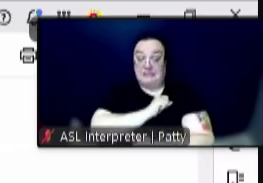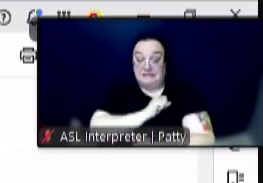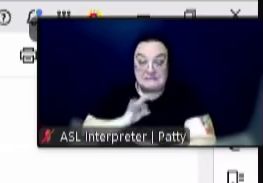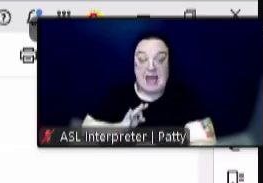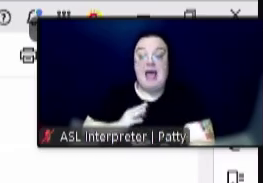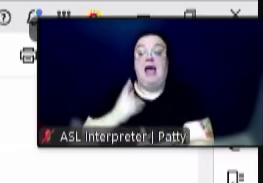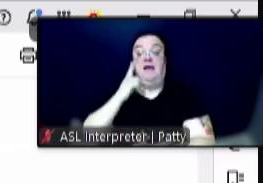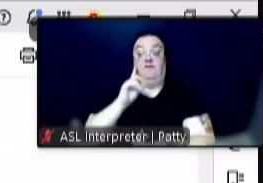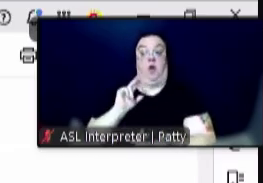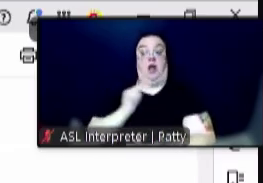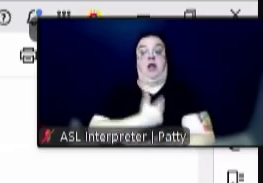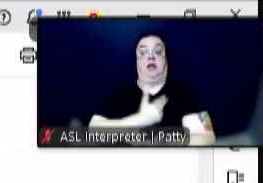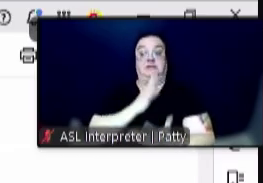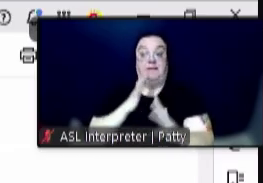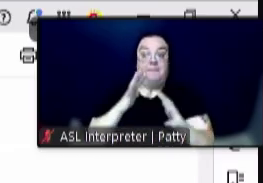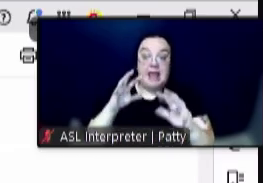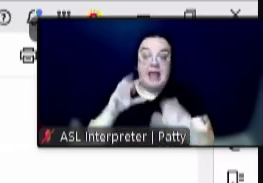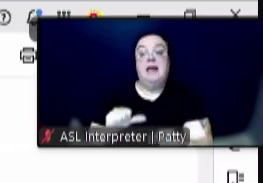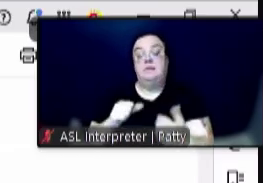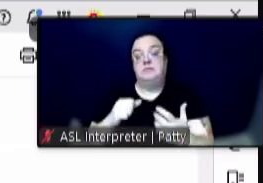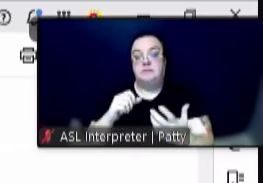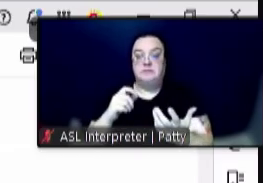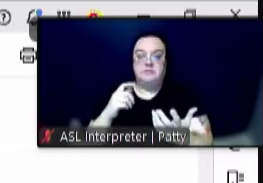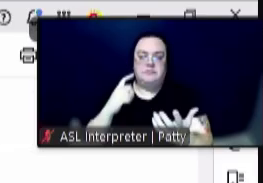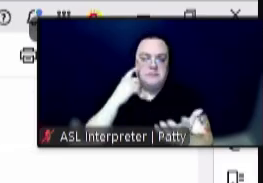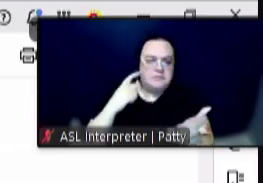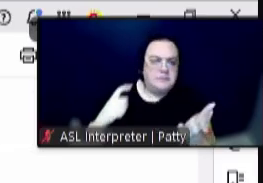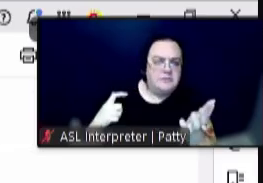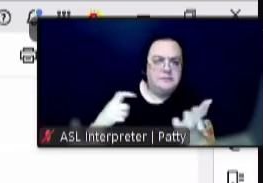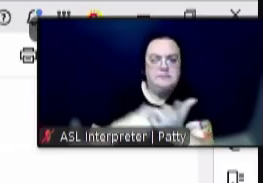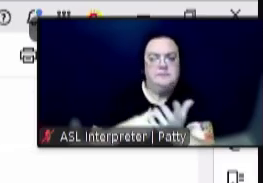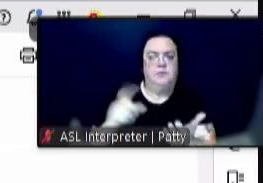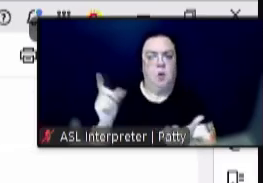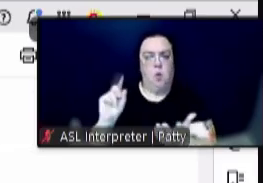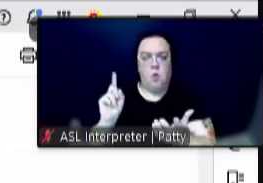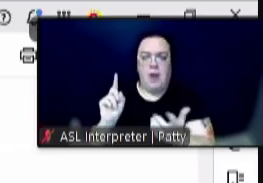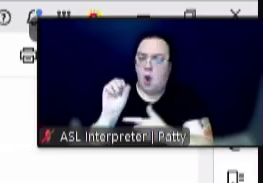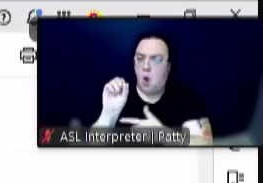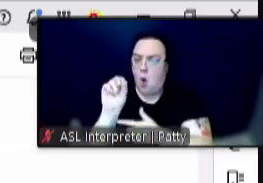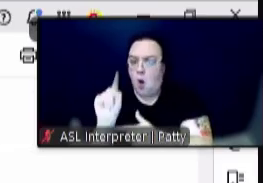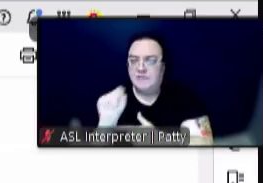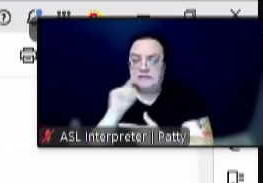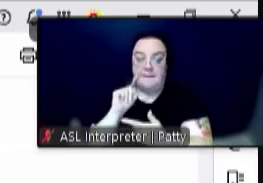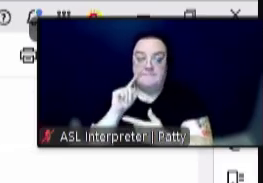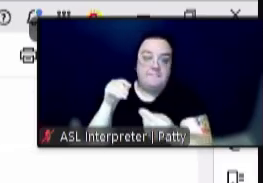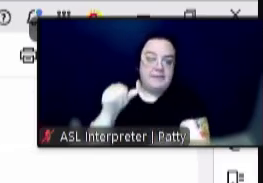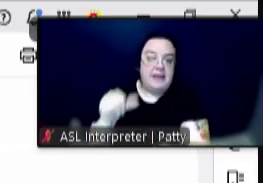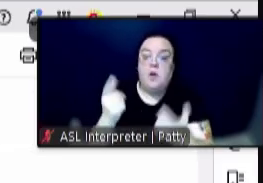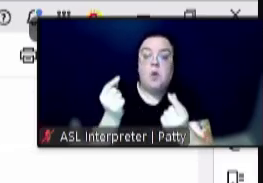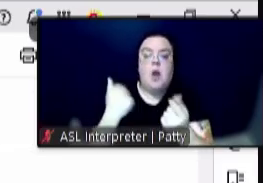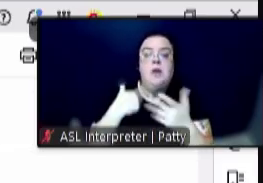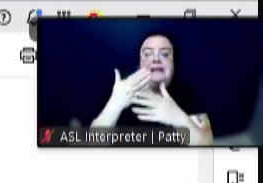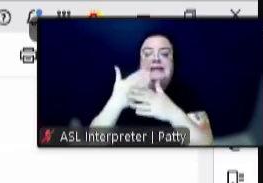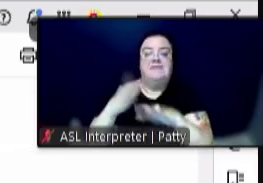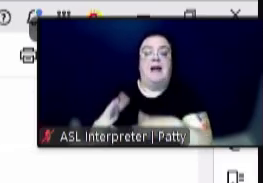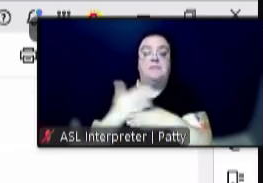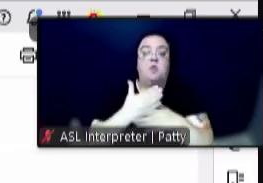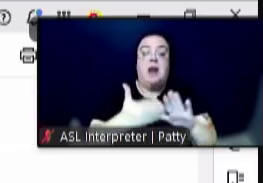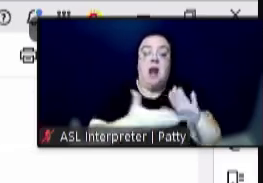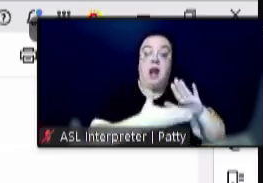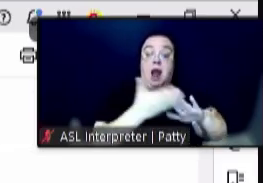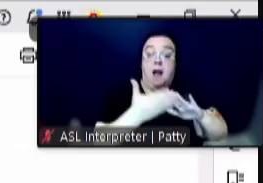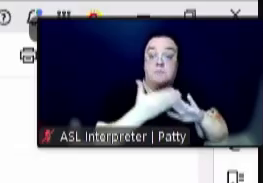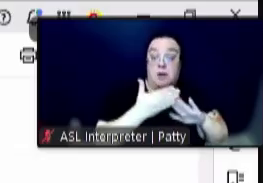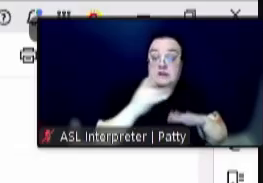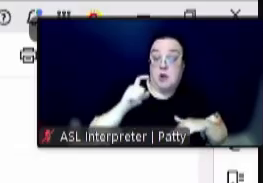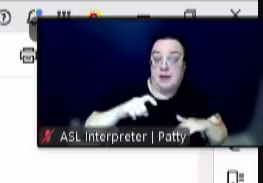to better identify where our overtime is being expended, we divided it between operational necessity, and